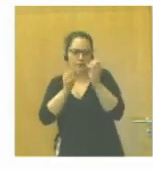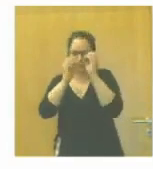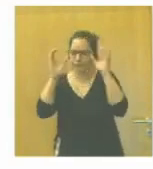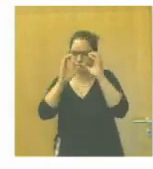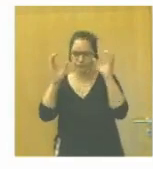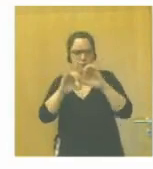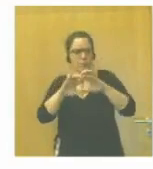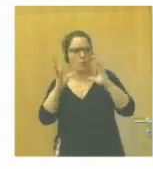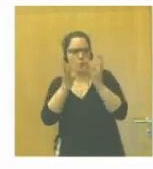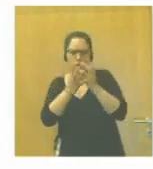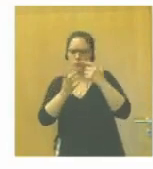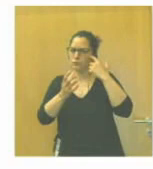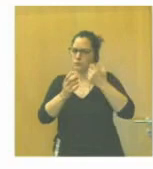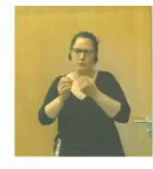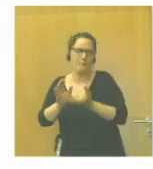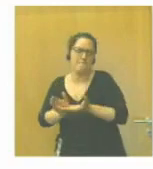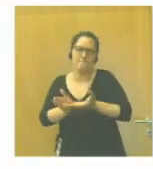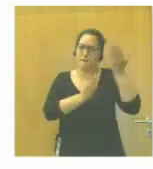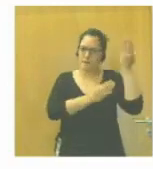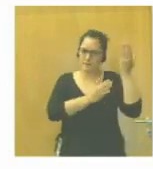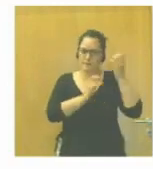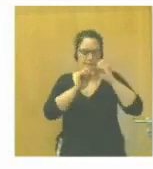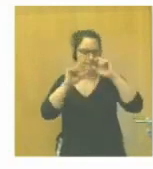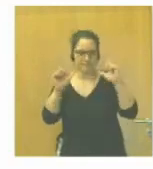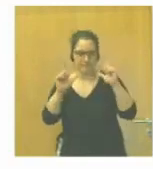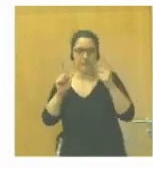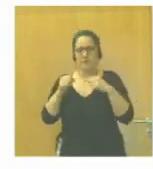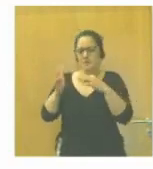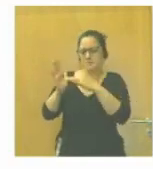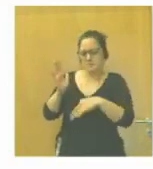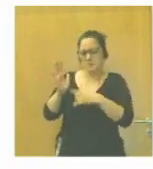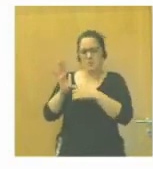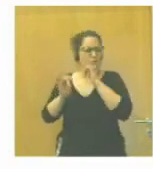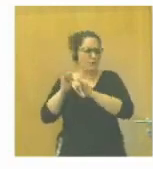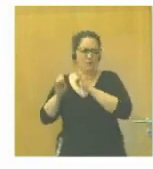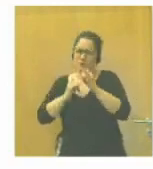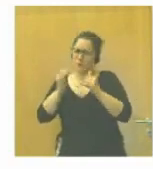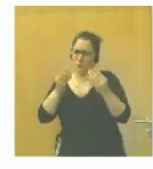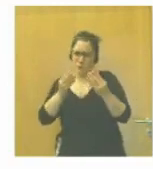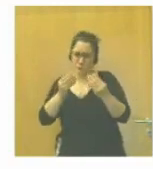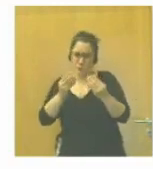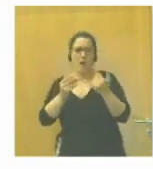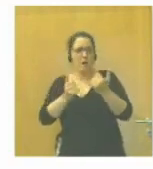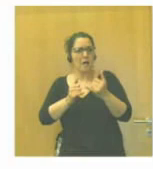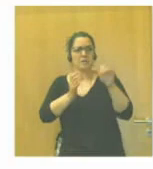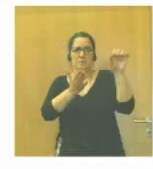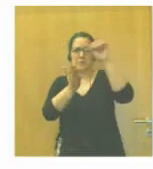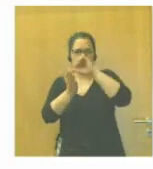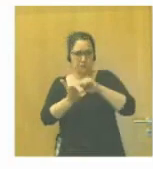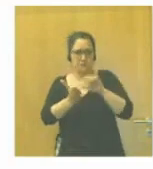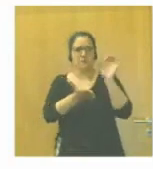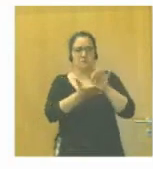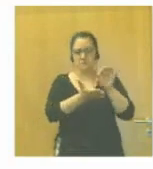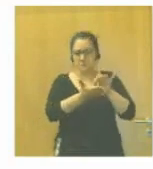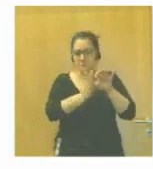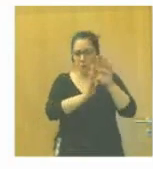lot of information about what worked, what was happening across the world, different countries, and actionable steps that countries